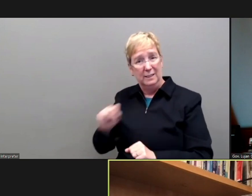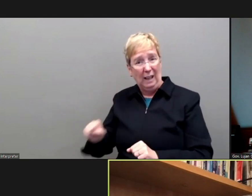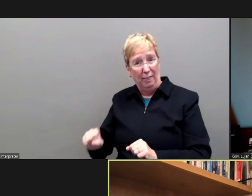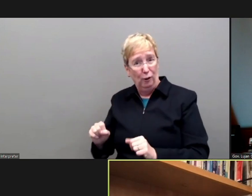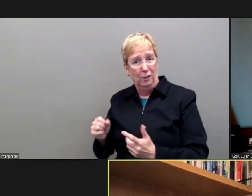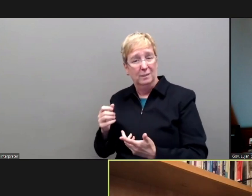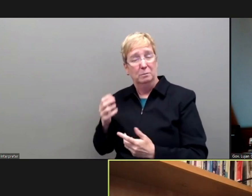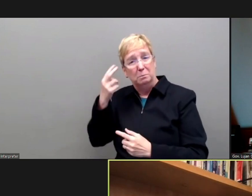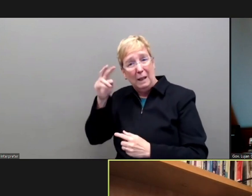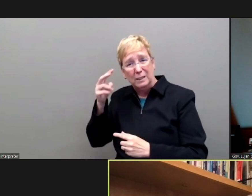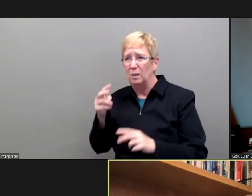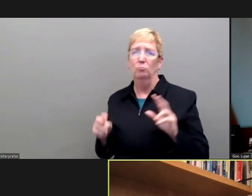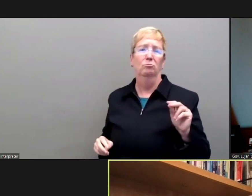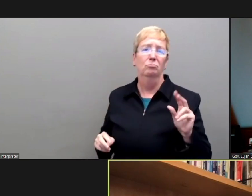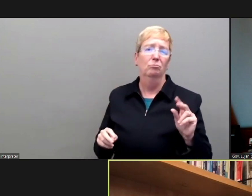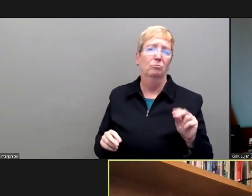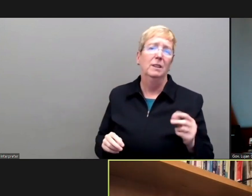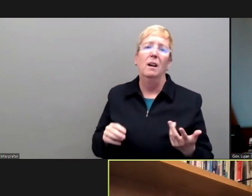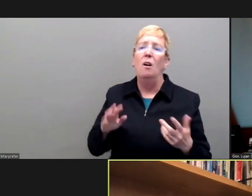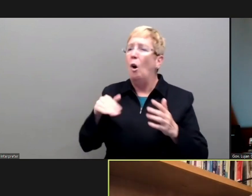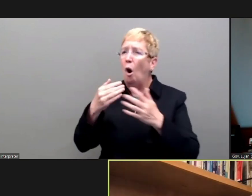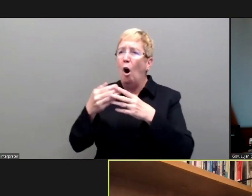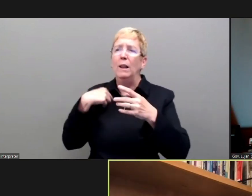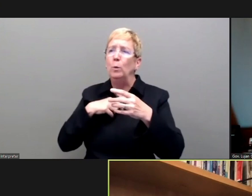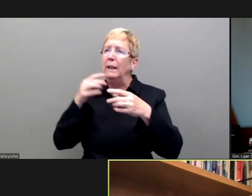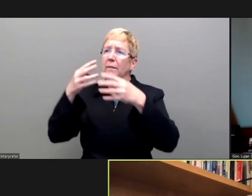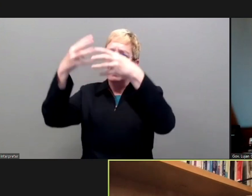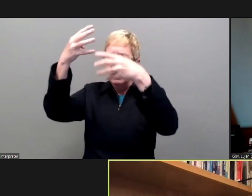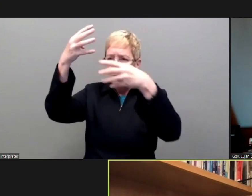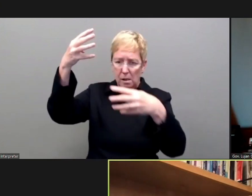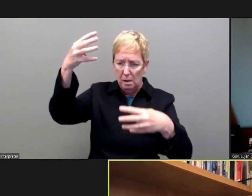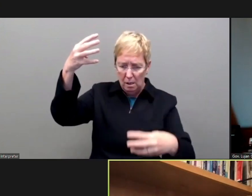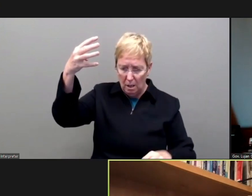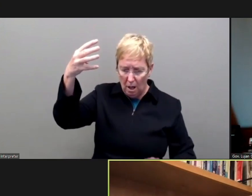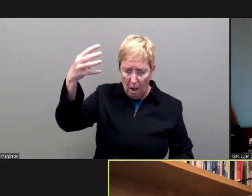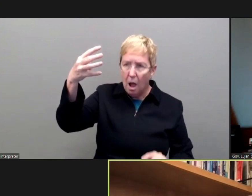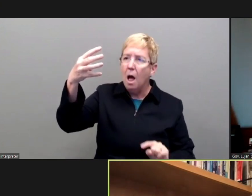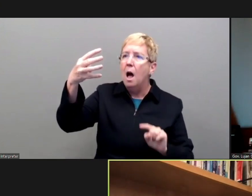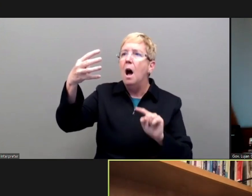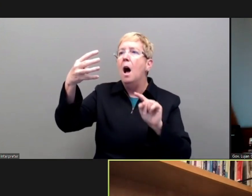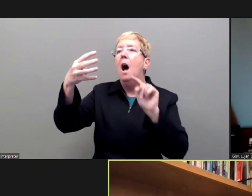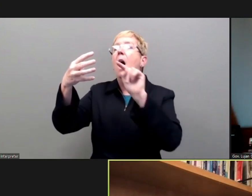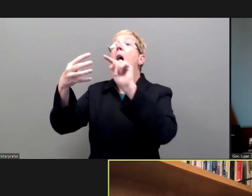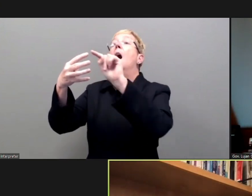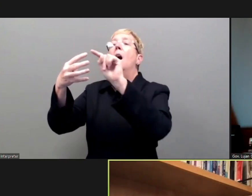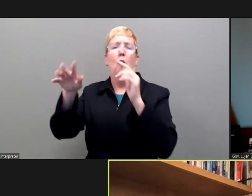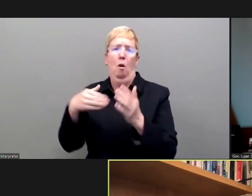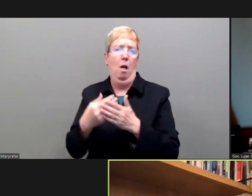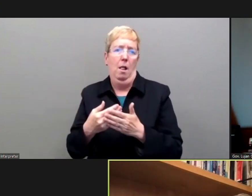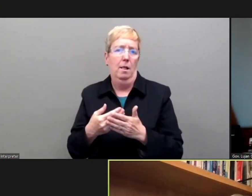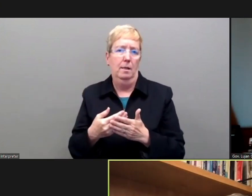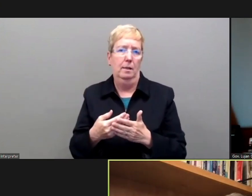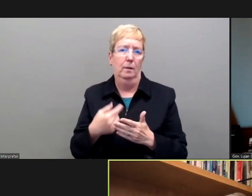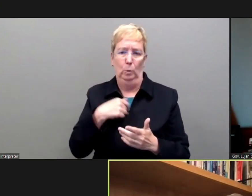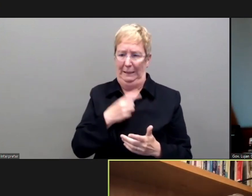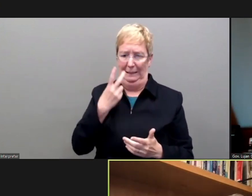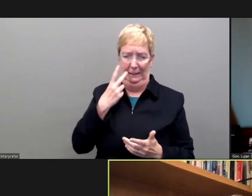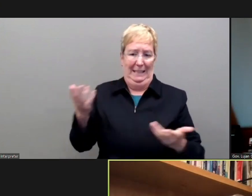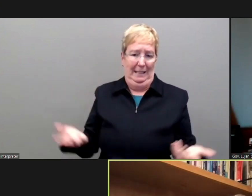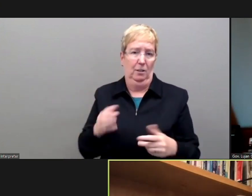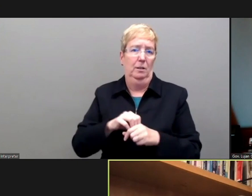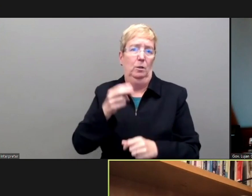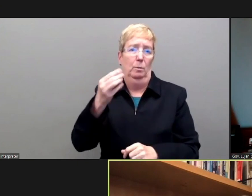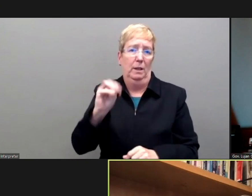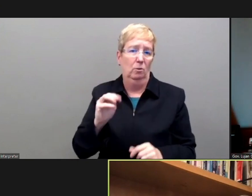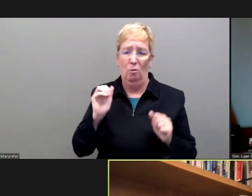border. All of the lineages and parents, if you will, of the viral strains we're seeing here in New Mexico actually have